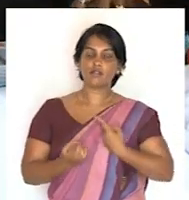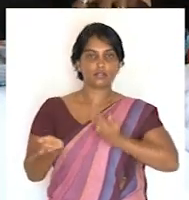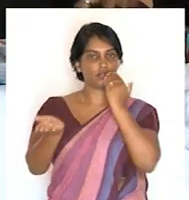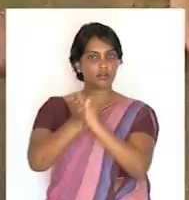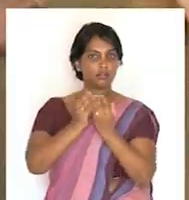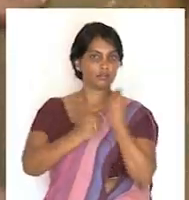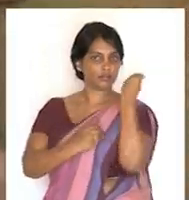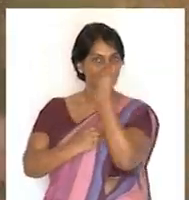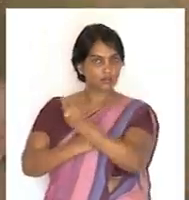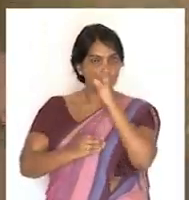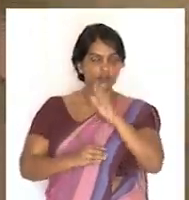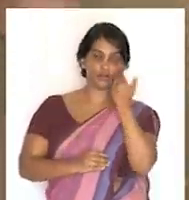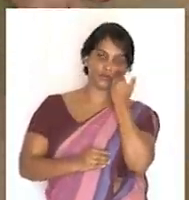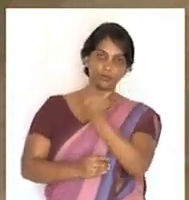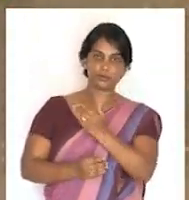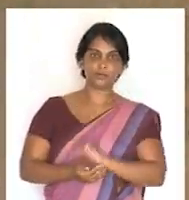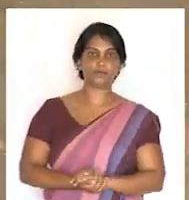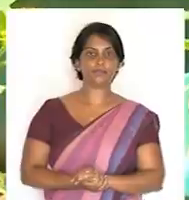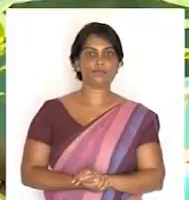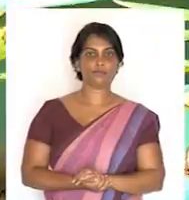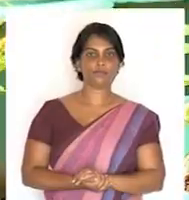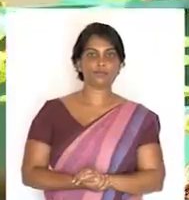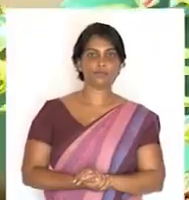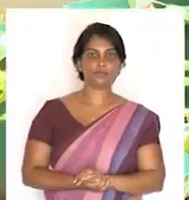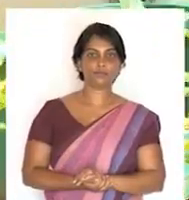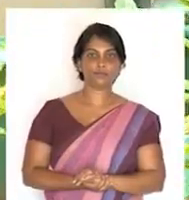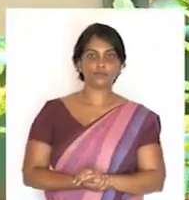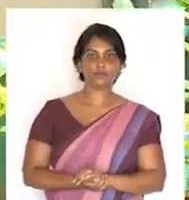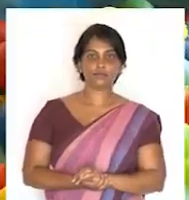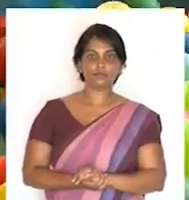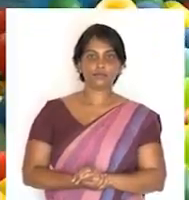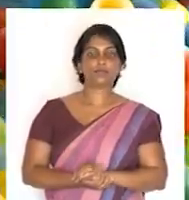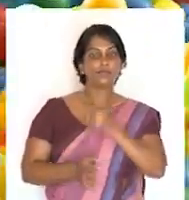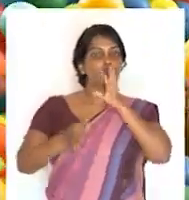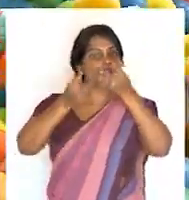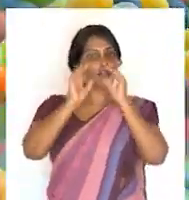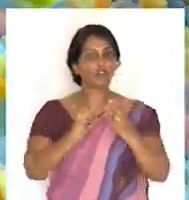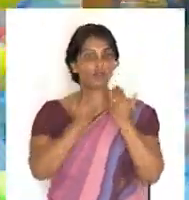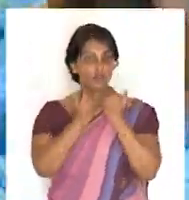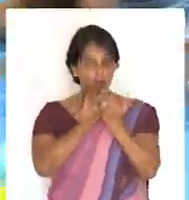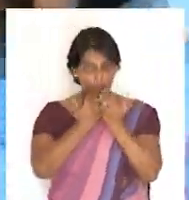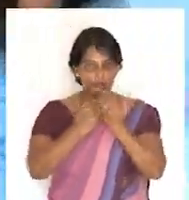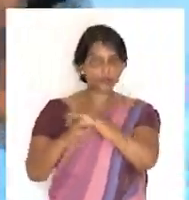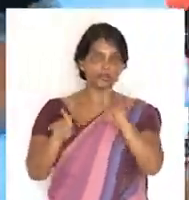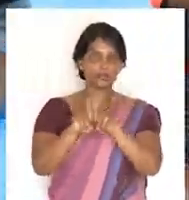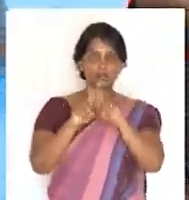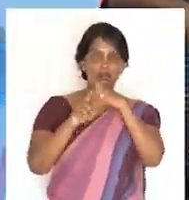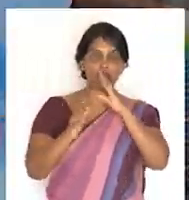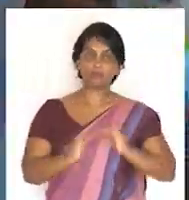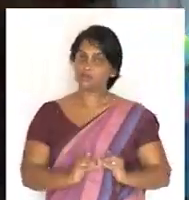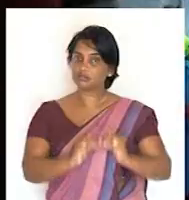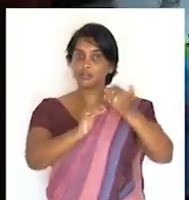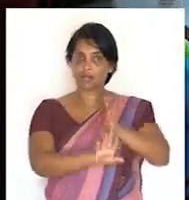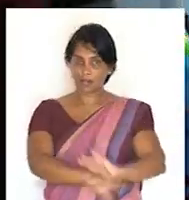to enhance their group skills and individual skills. Another speciality is the reference of the developed